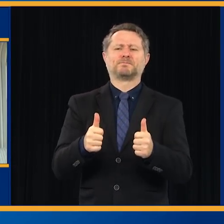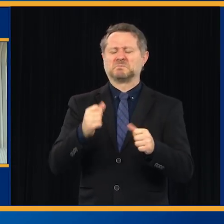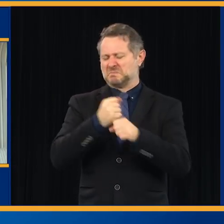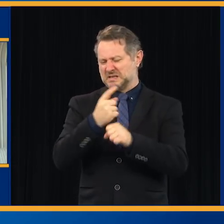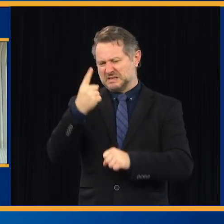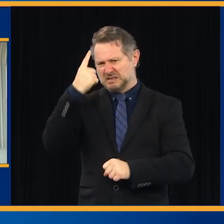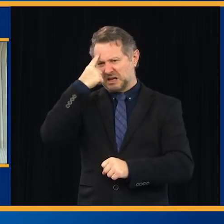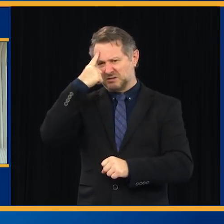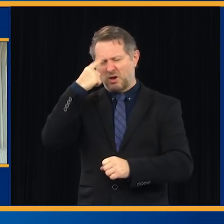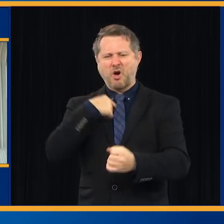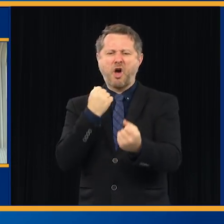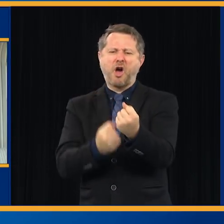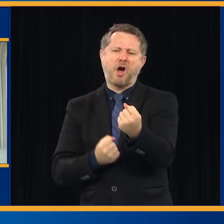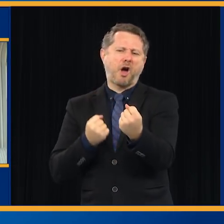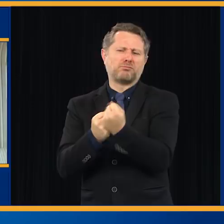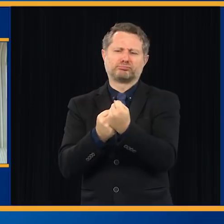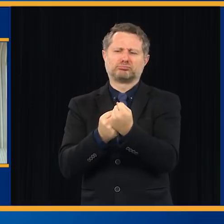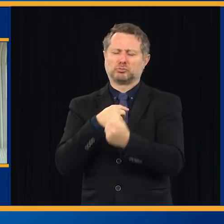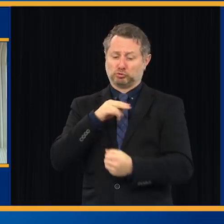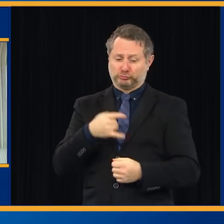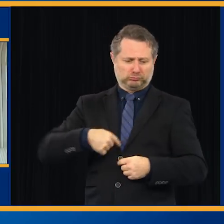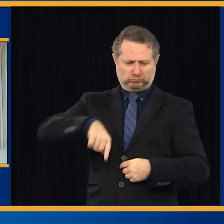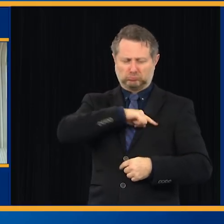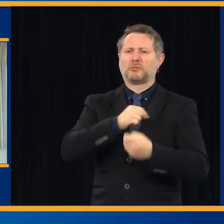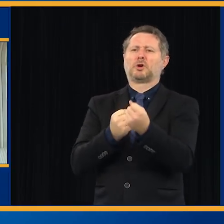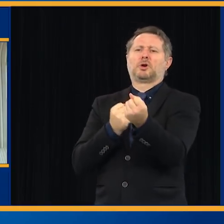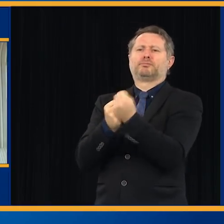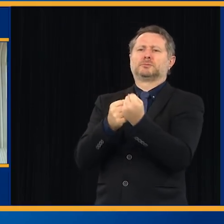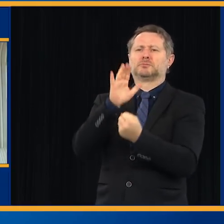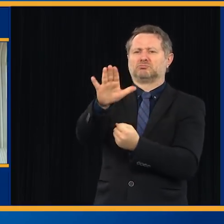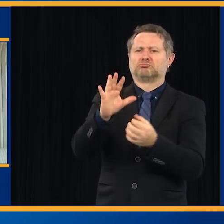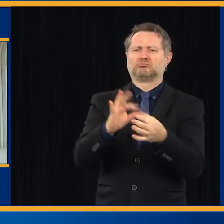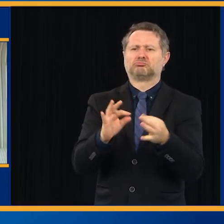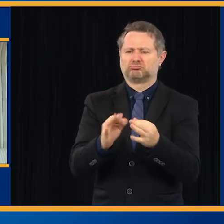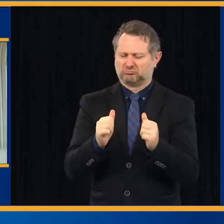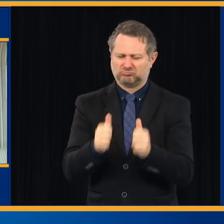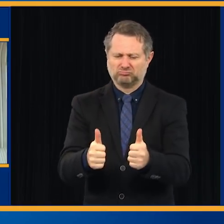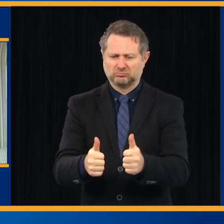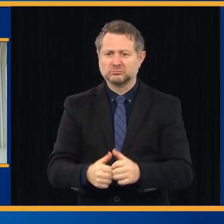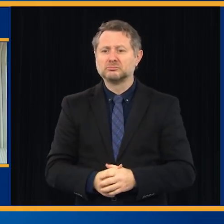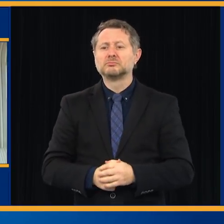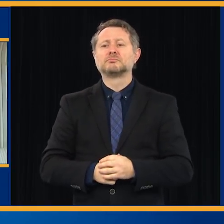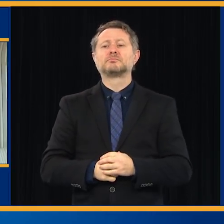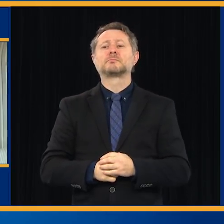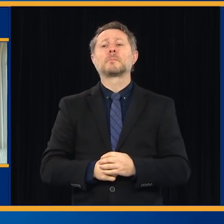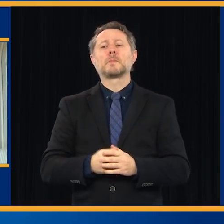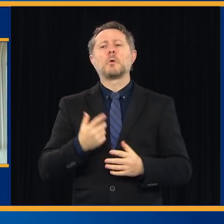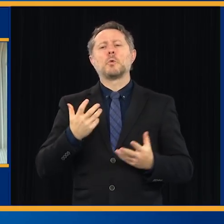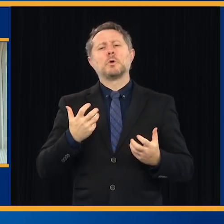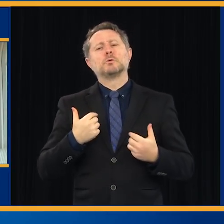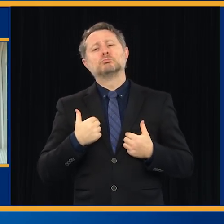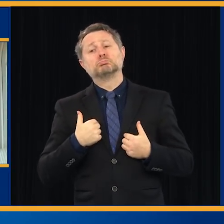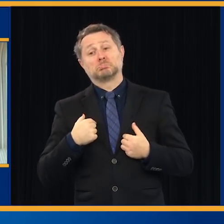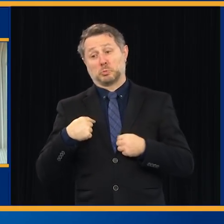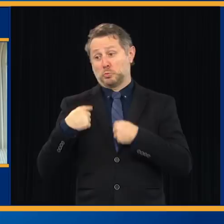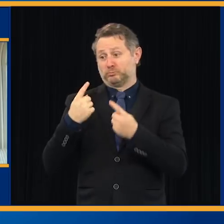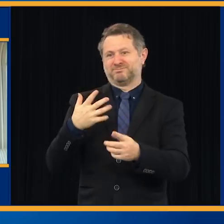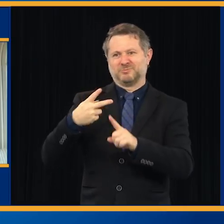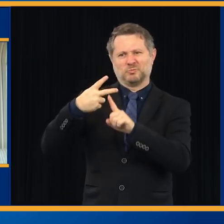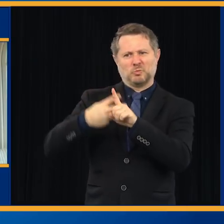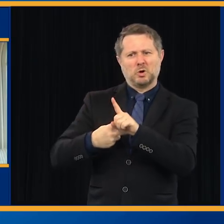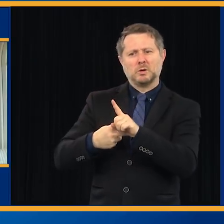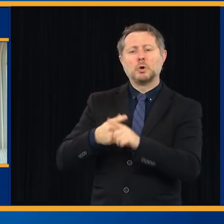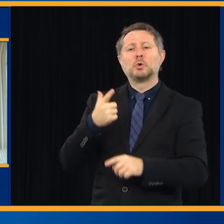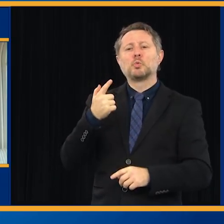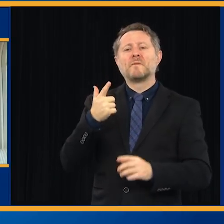sign New Jersey up. We've moved in New Jersey alone 21 million pieces of PPE in the past 2 months, a line of